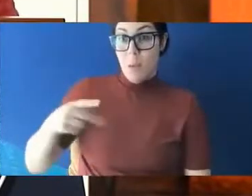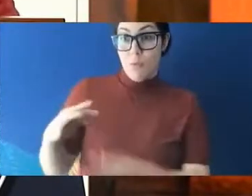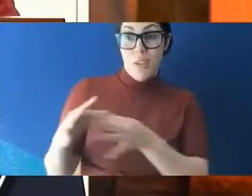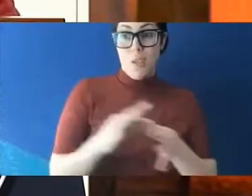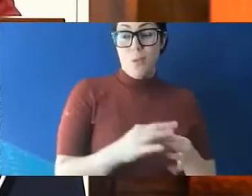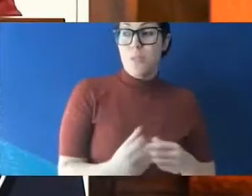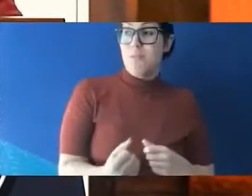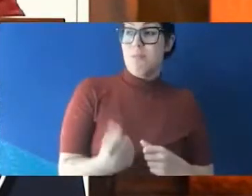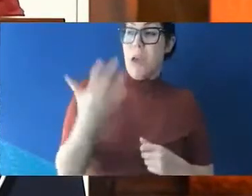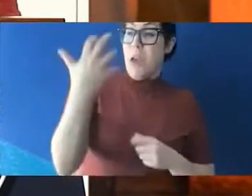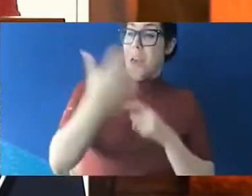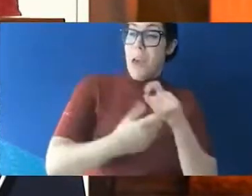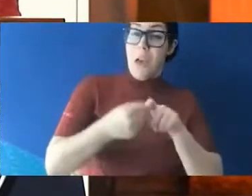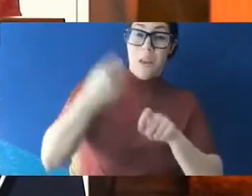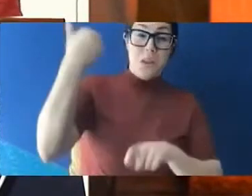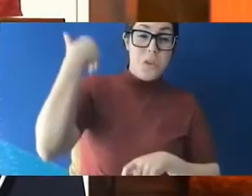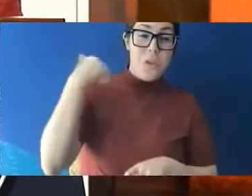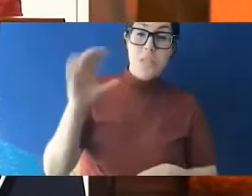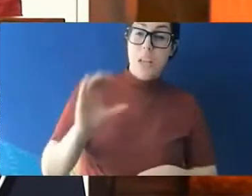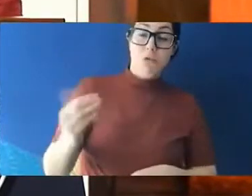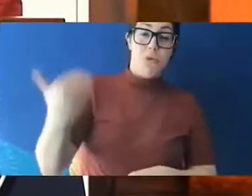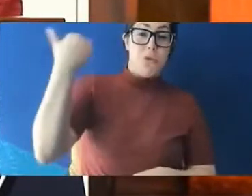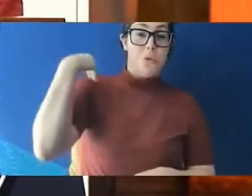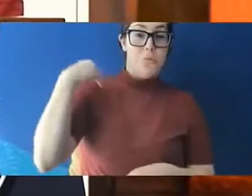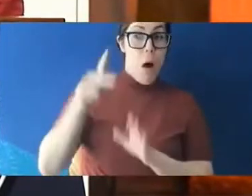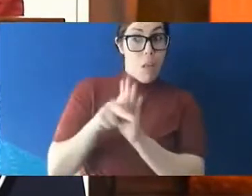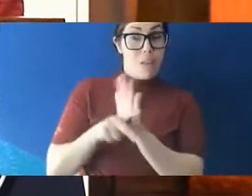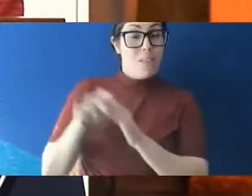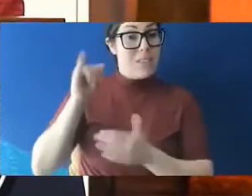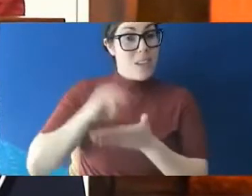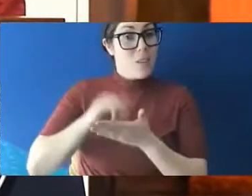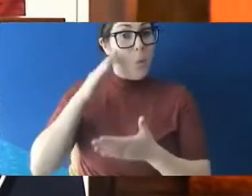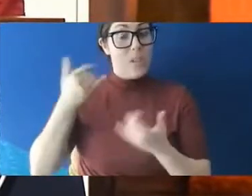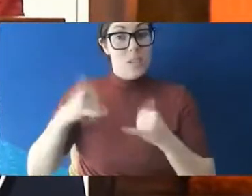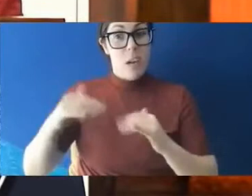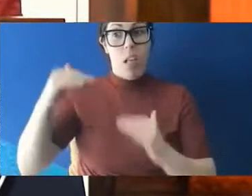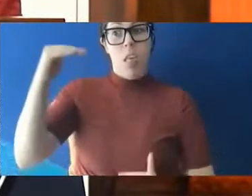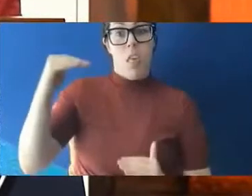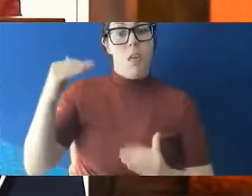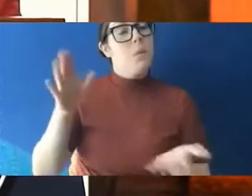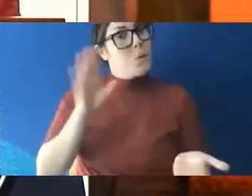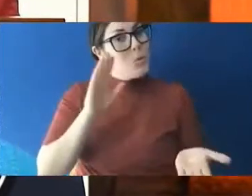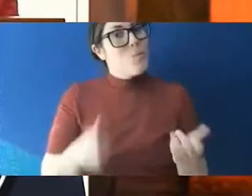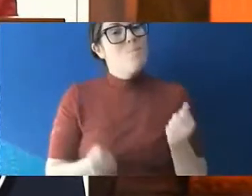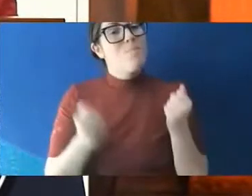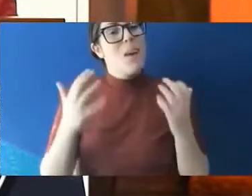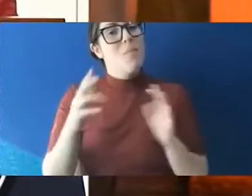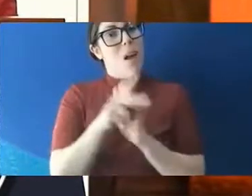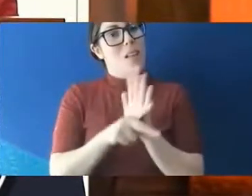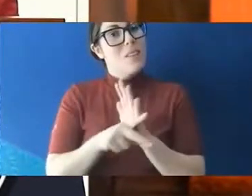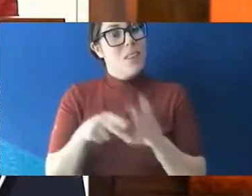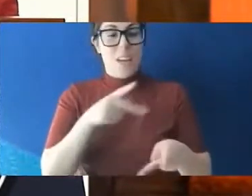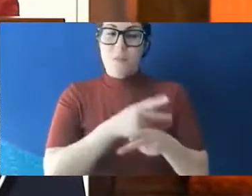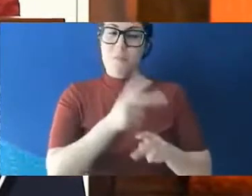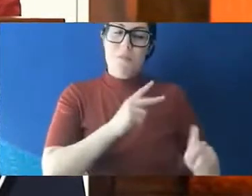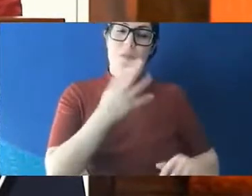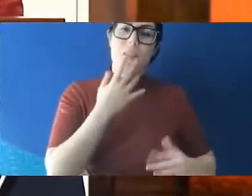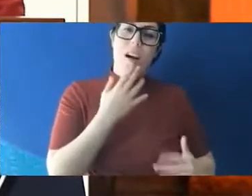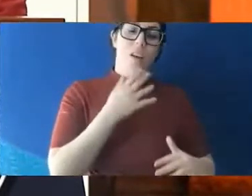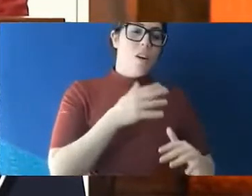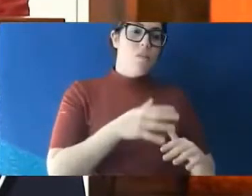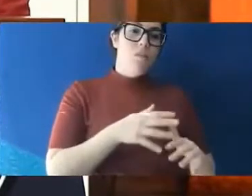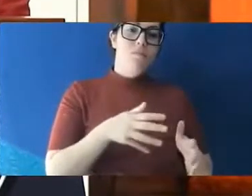centuries-old policies. But in fact, as you know well, many of the policies that have kept people of color